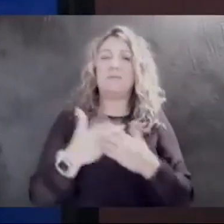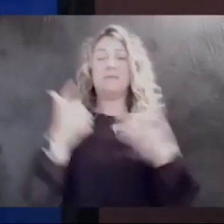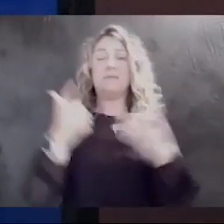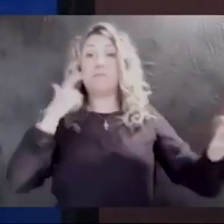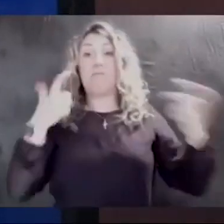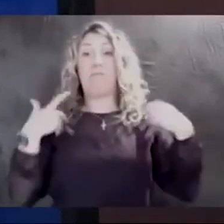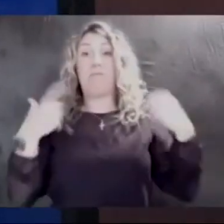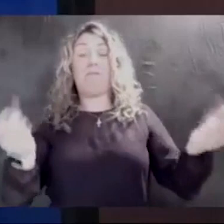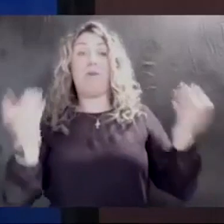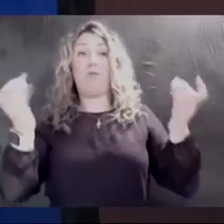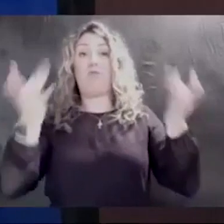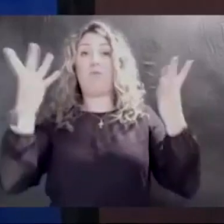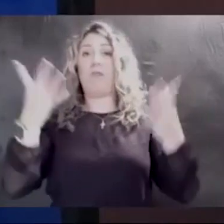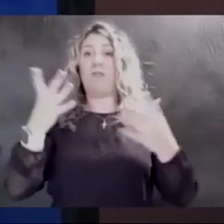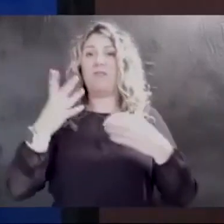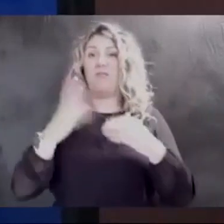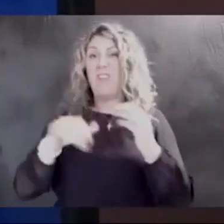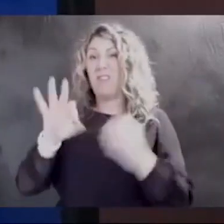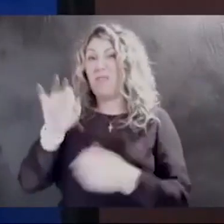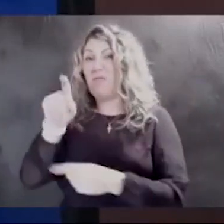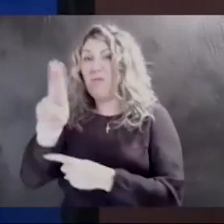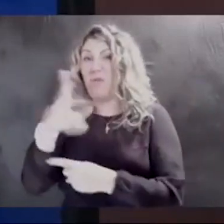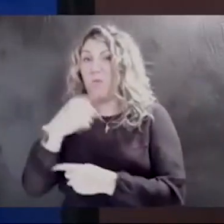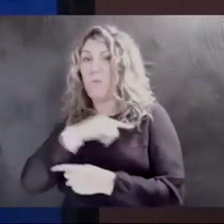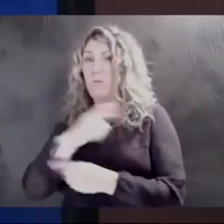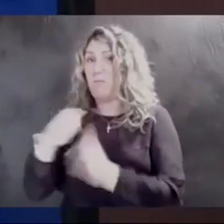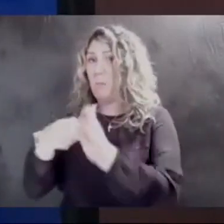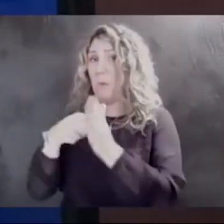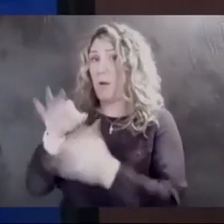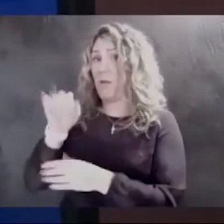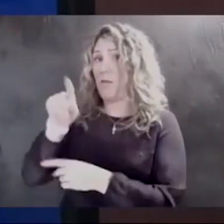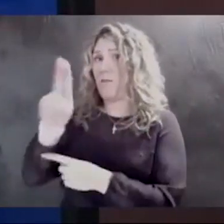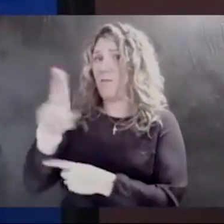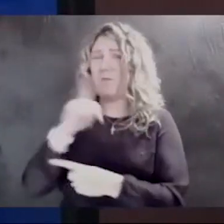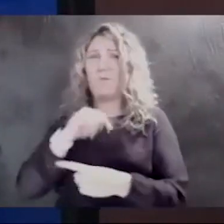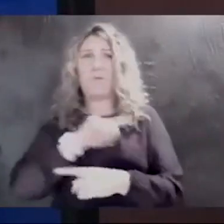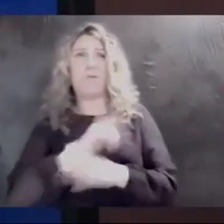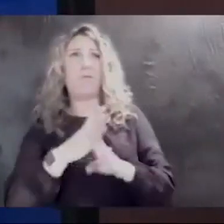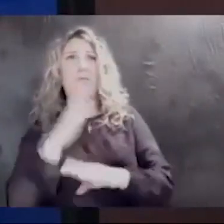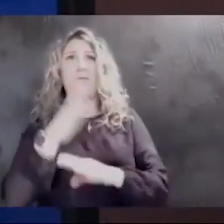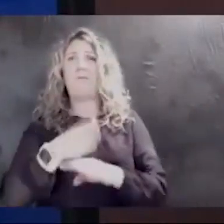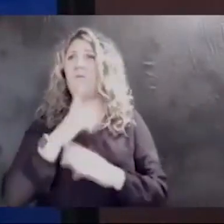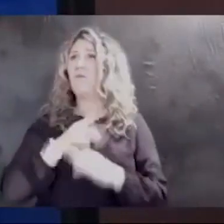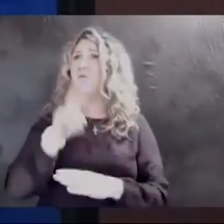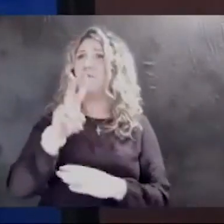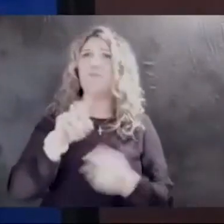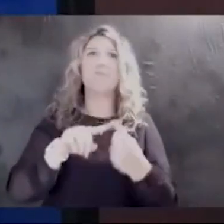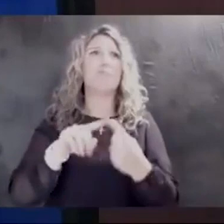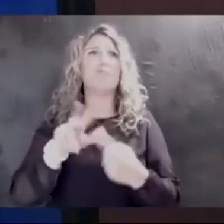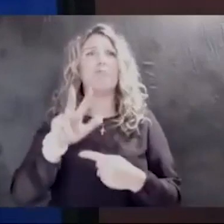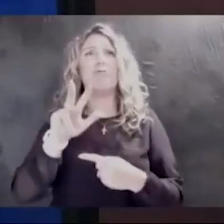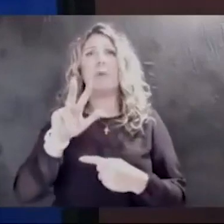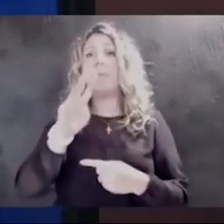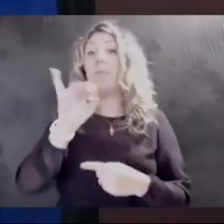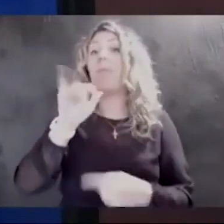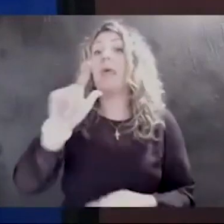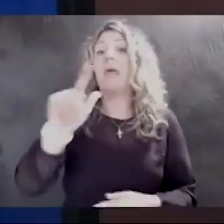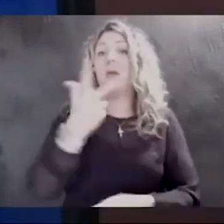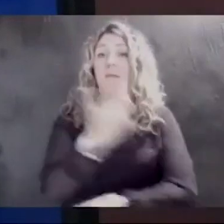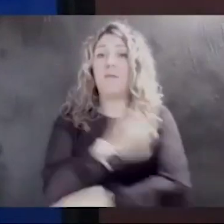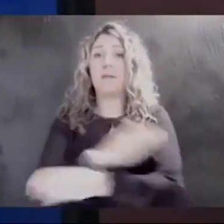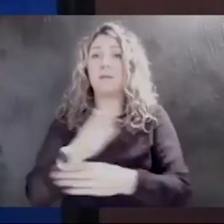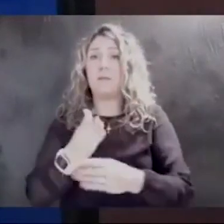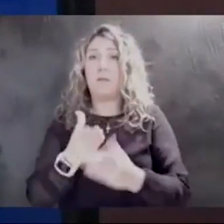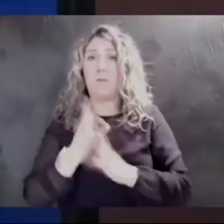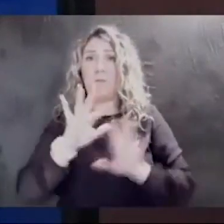and we require influenza vaccination. We've given over 2 to 3 billion doses of vaccine across the world. This is one of the safest things